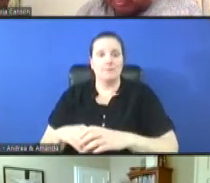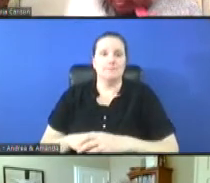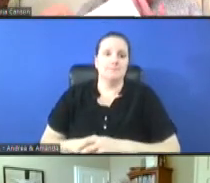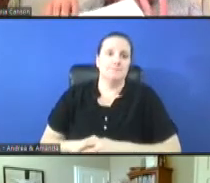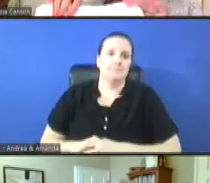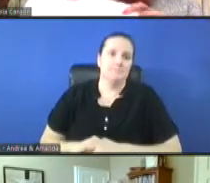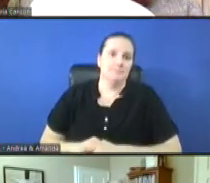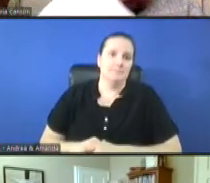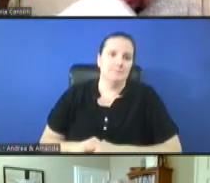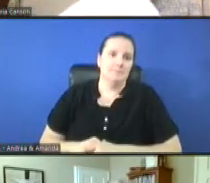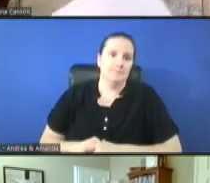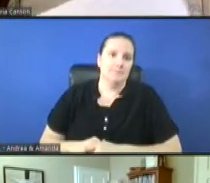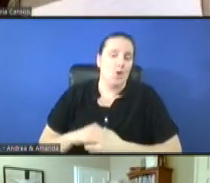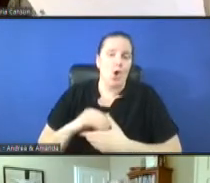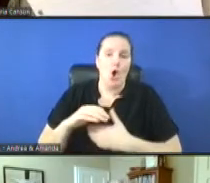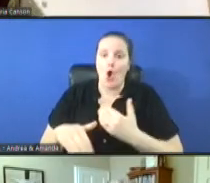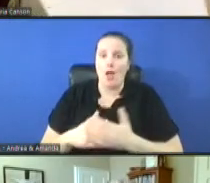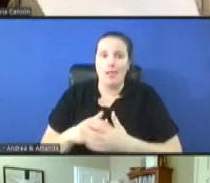I see that all of our